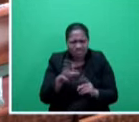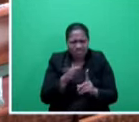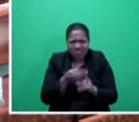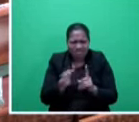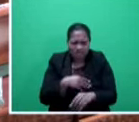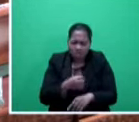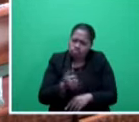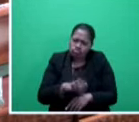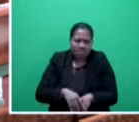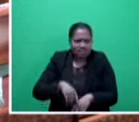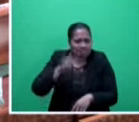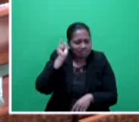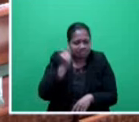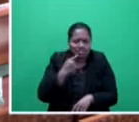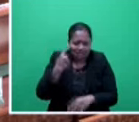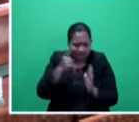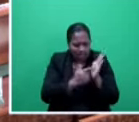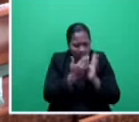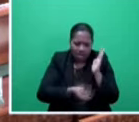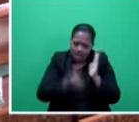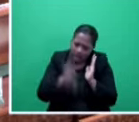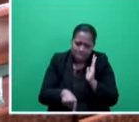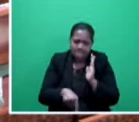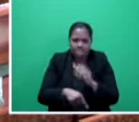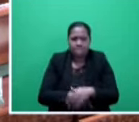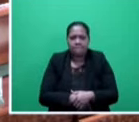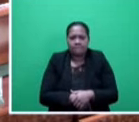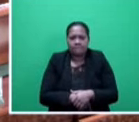17 of the Public Order Act